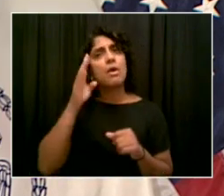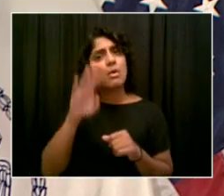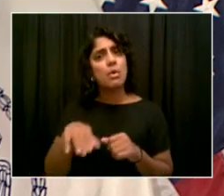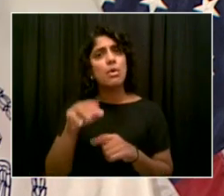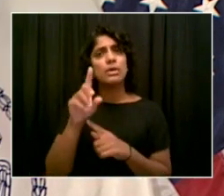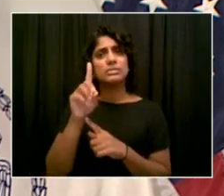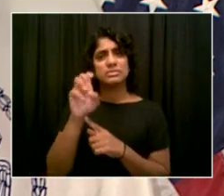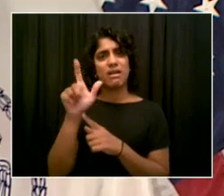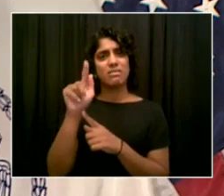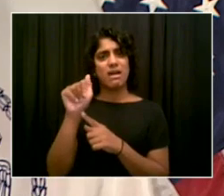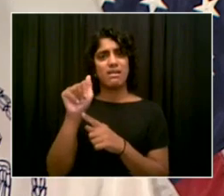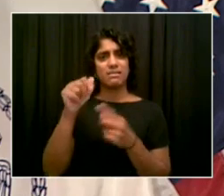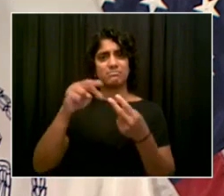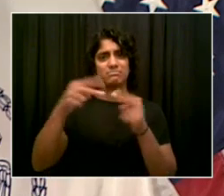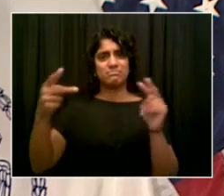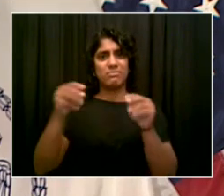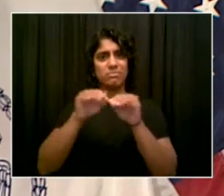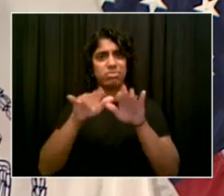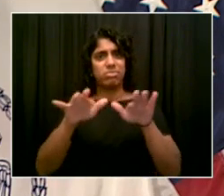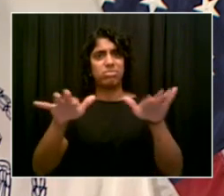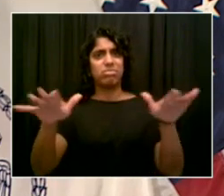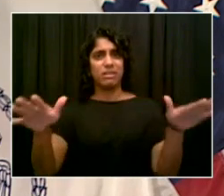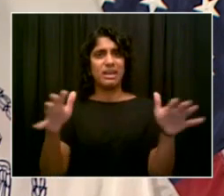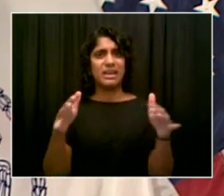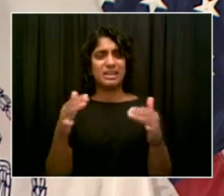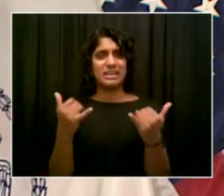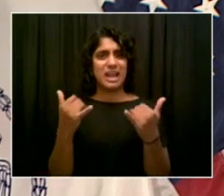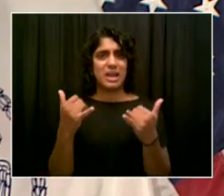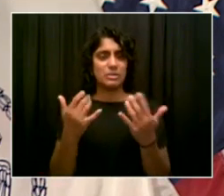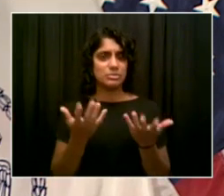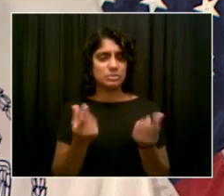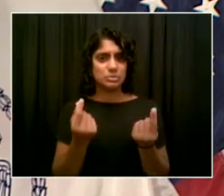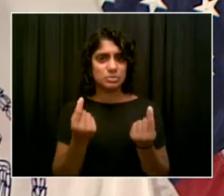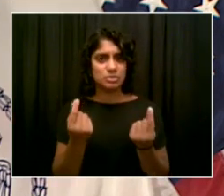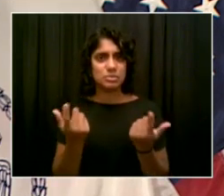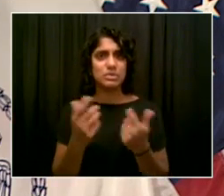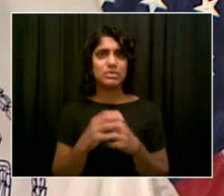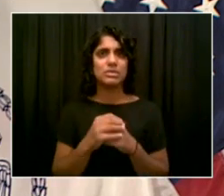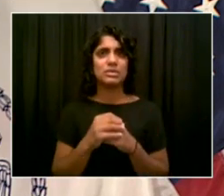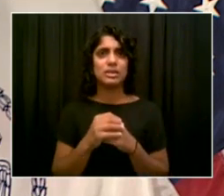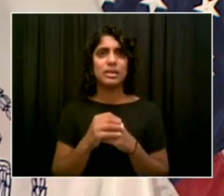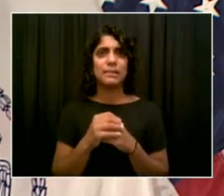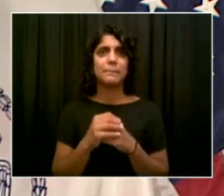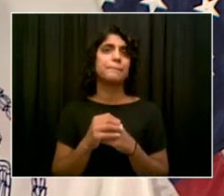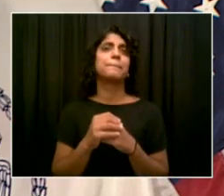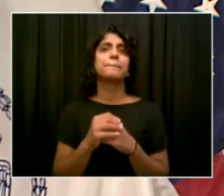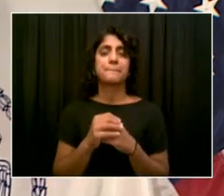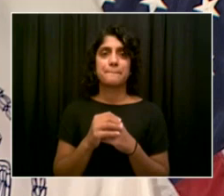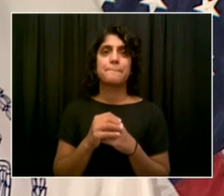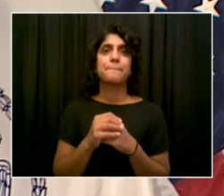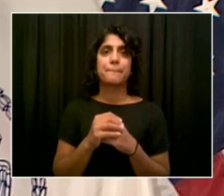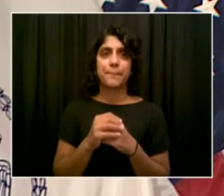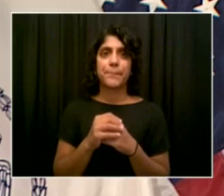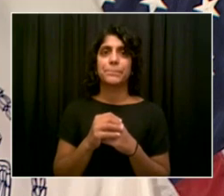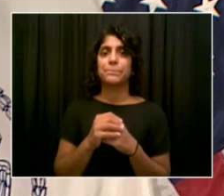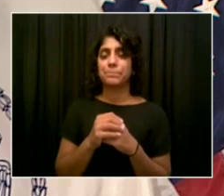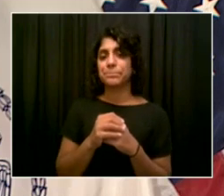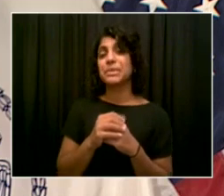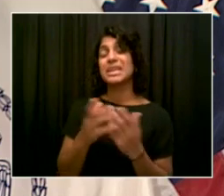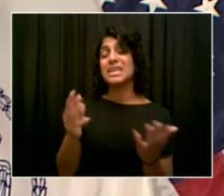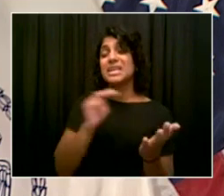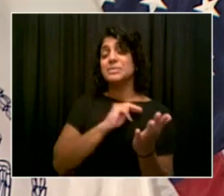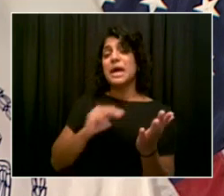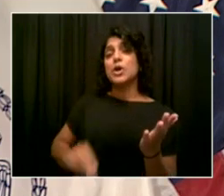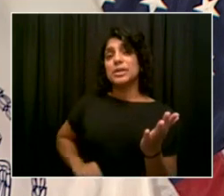way? We're always, I mean, I appreciate the spirit of your question, Henry. We're never going to stop looking for new approaches.